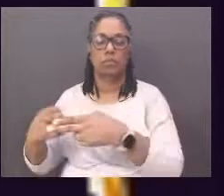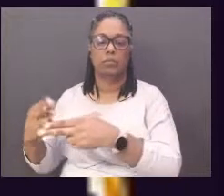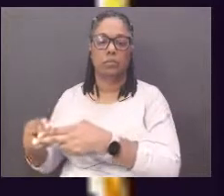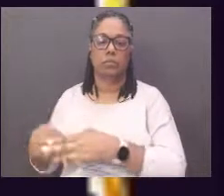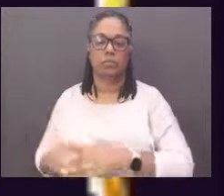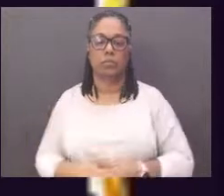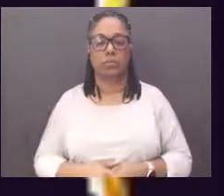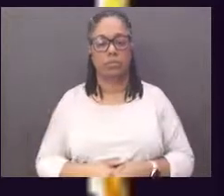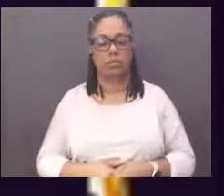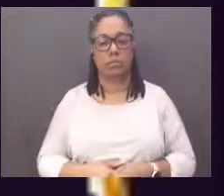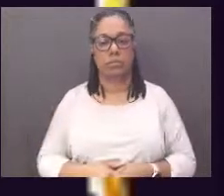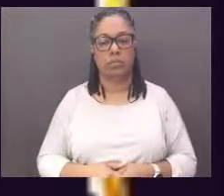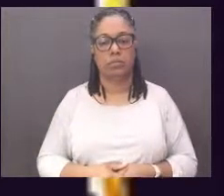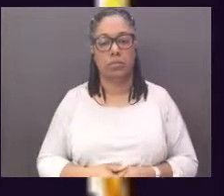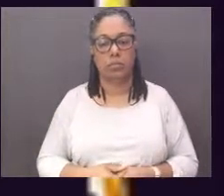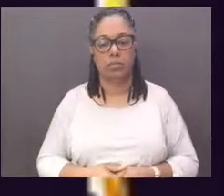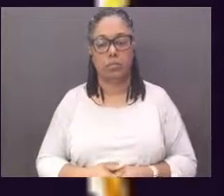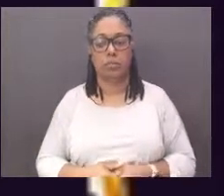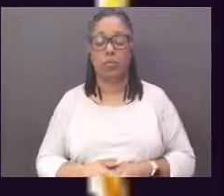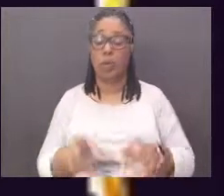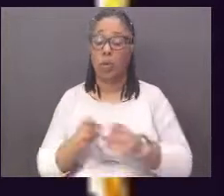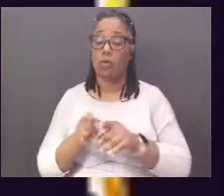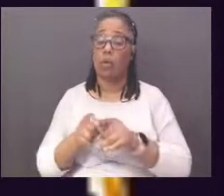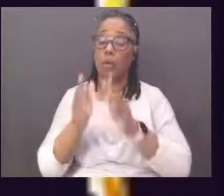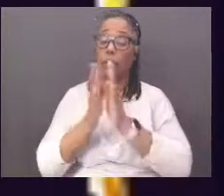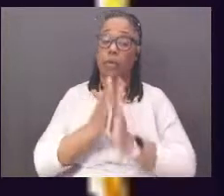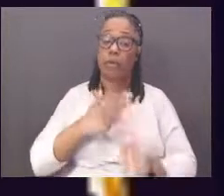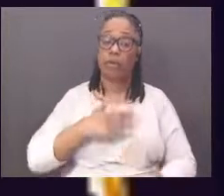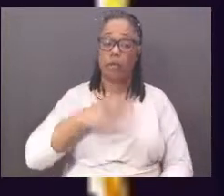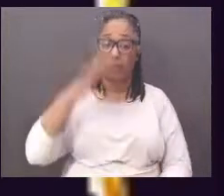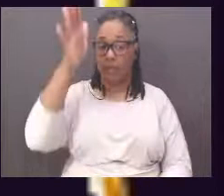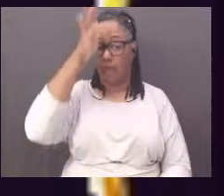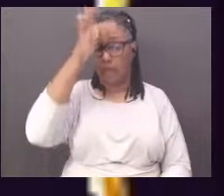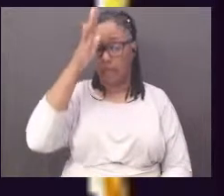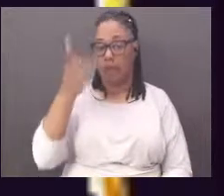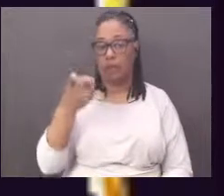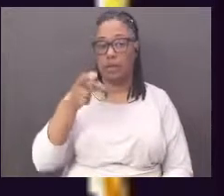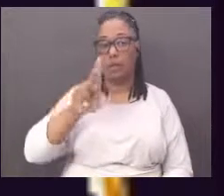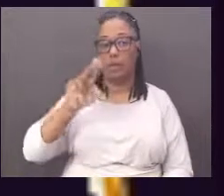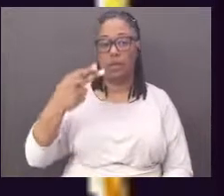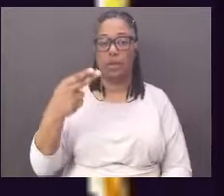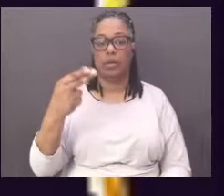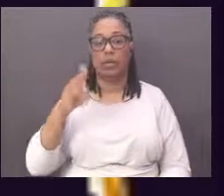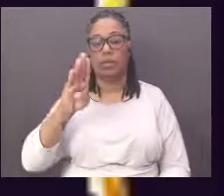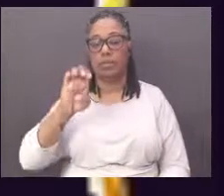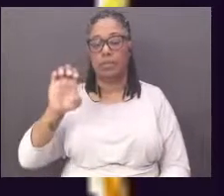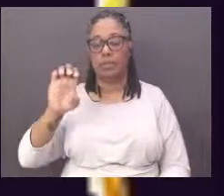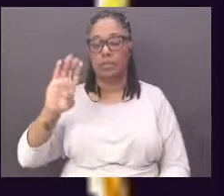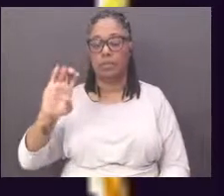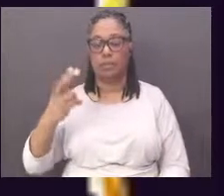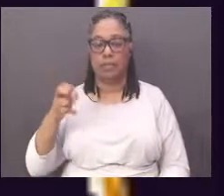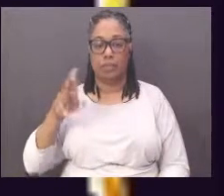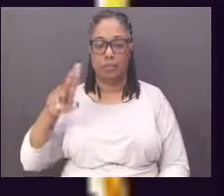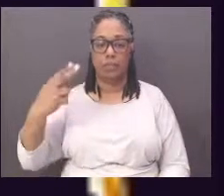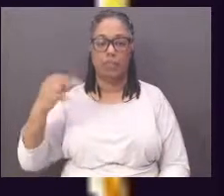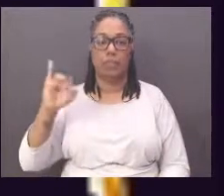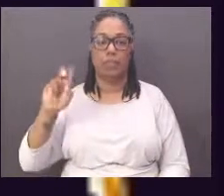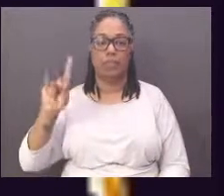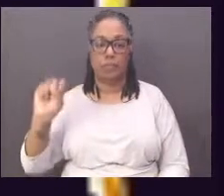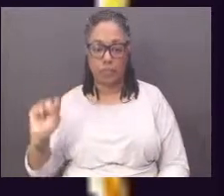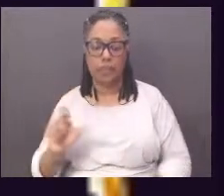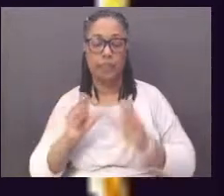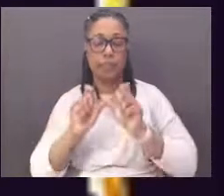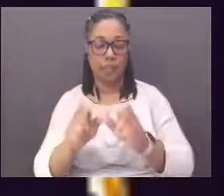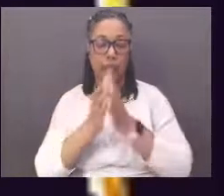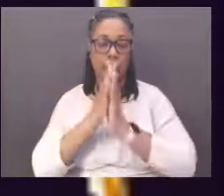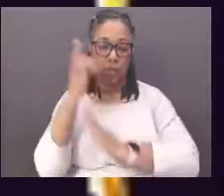up my father, Dr. H. Beecher Hicks, and continue to lift him. We want to pray for Sister